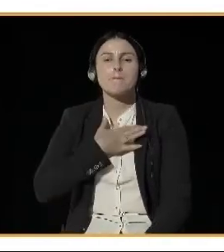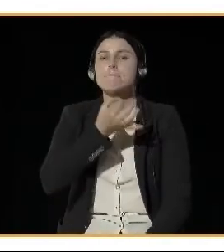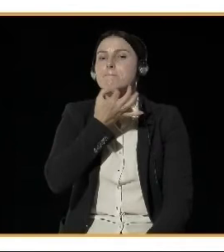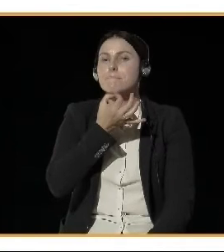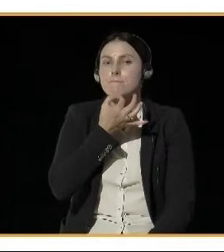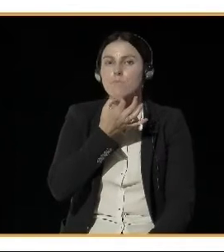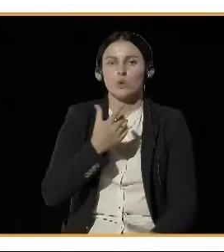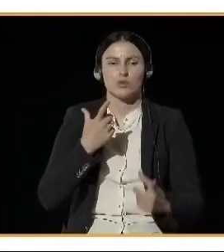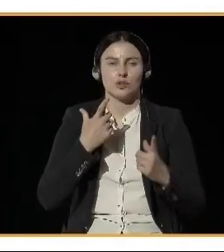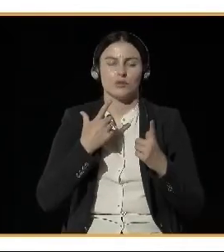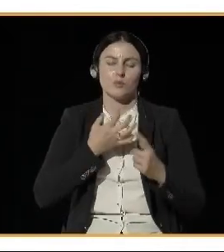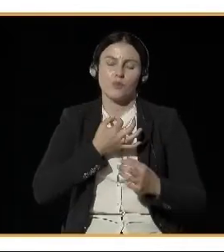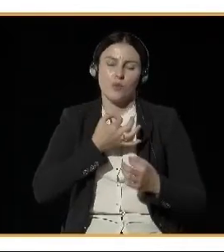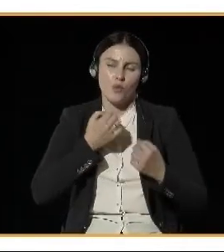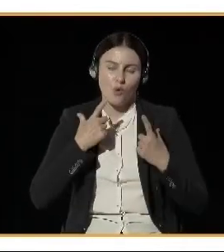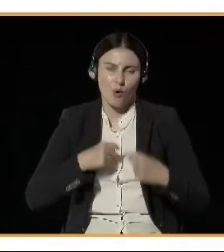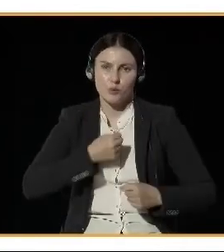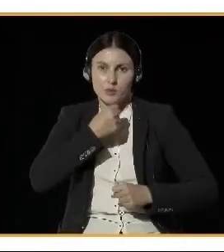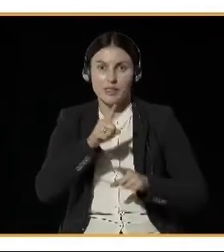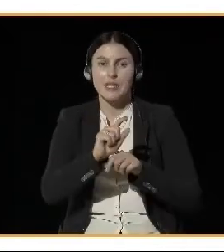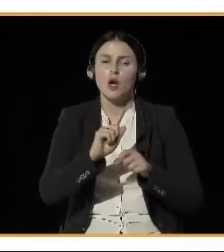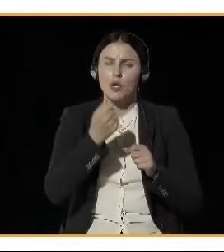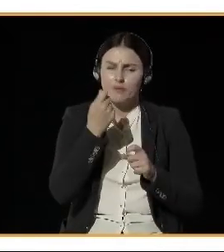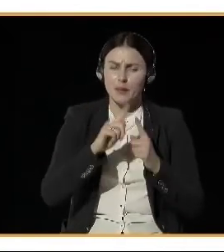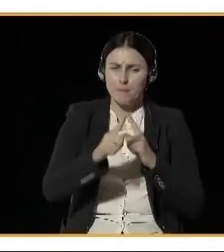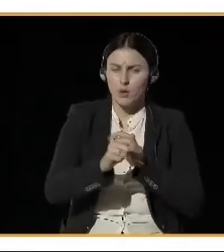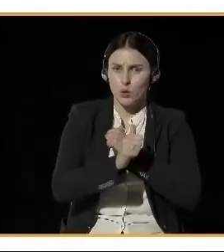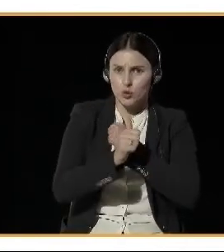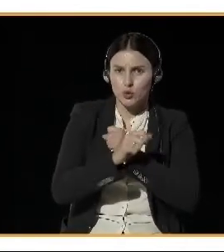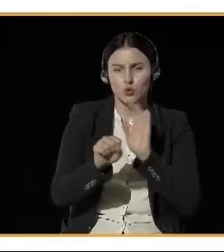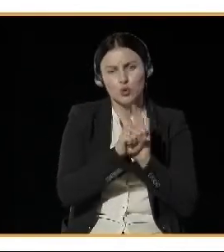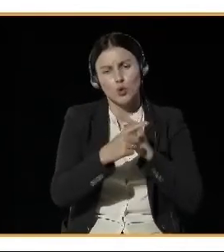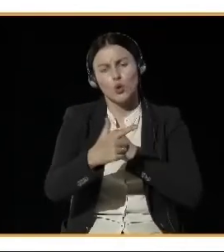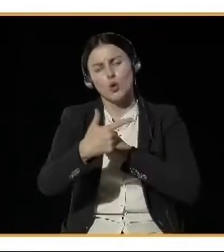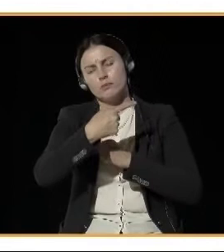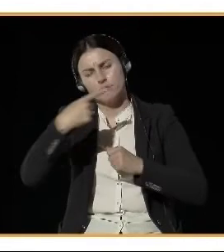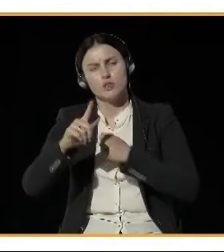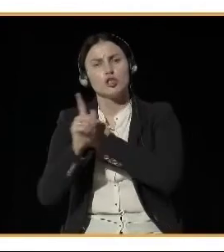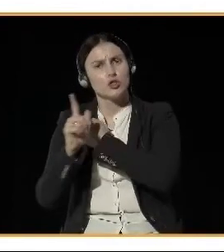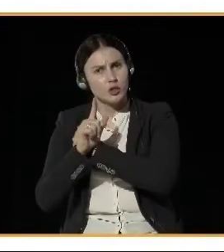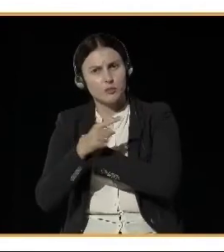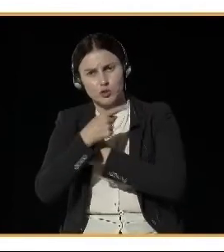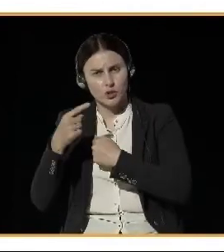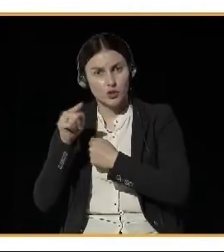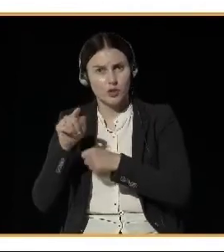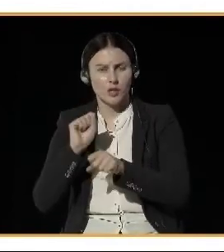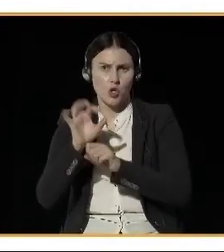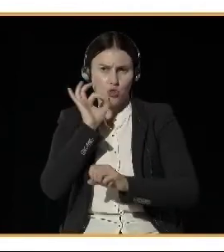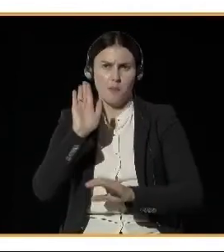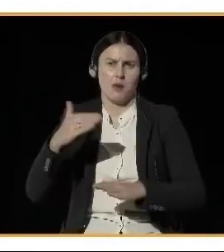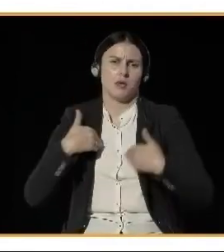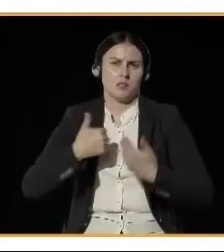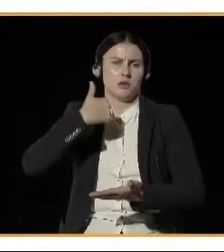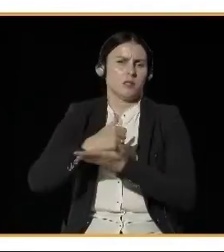old, and these people tend to have still good health, and they could be involved into such